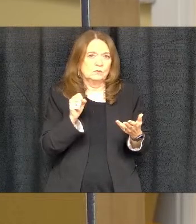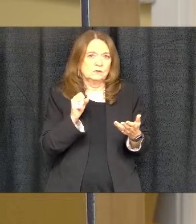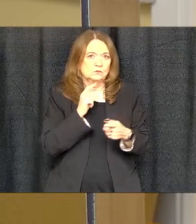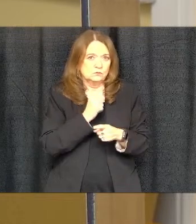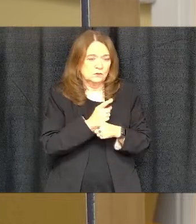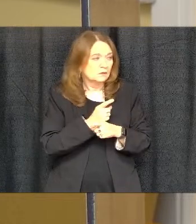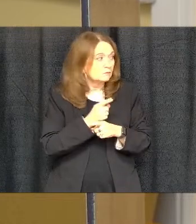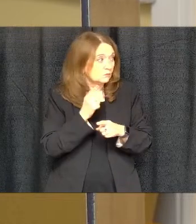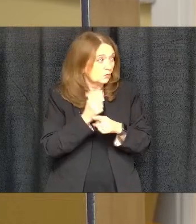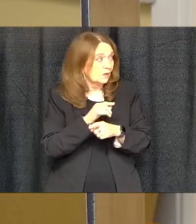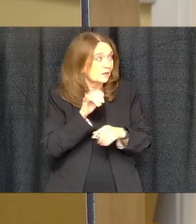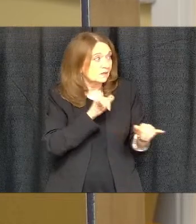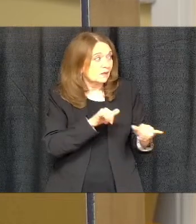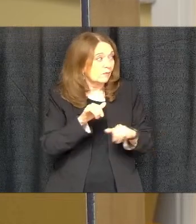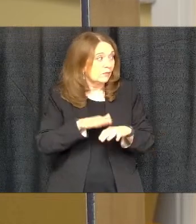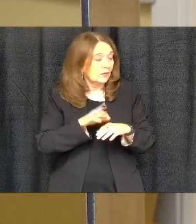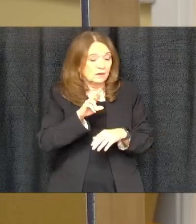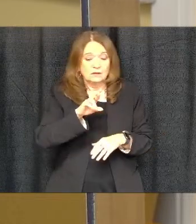Same way on Richardson Lane.